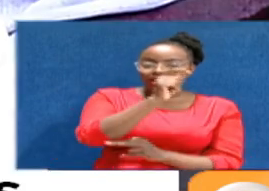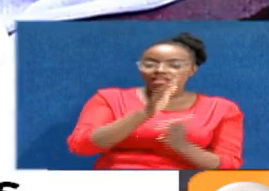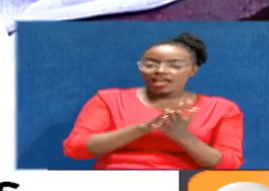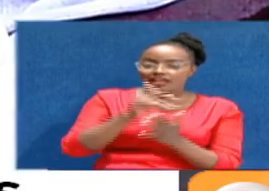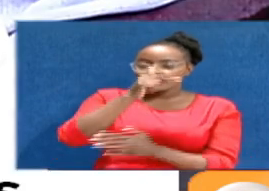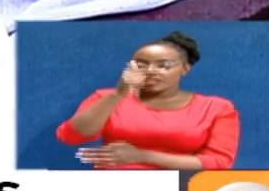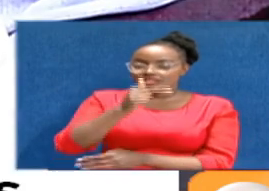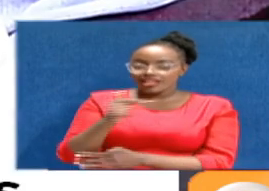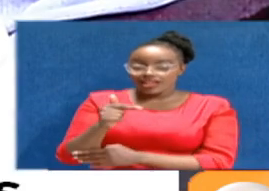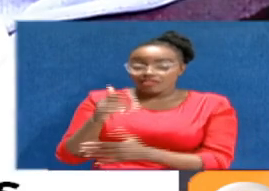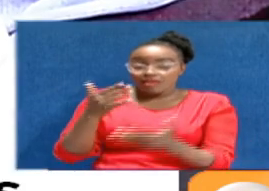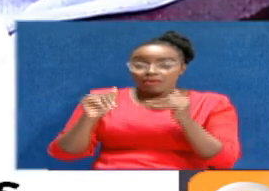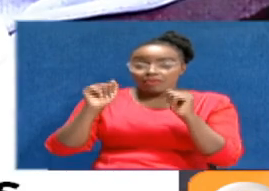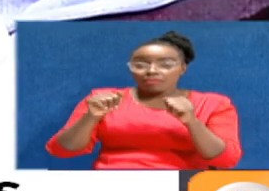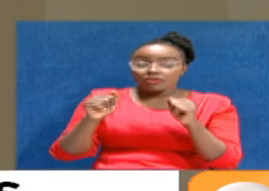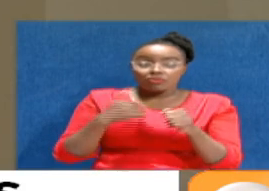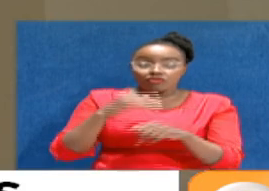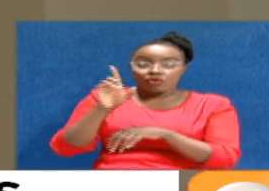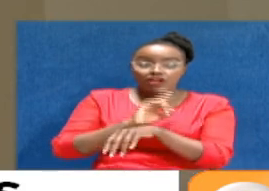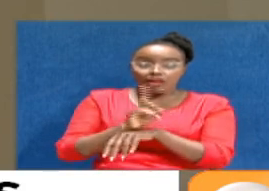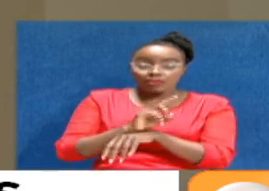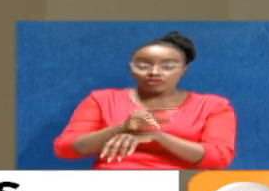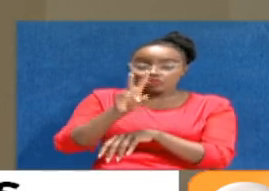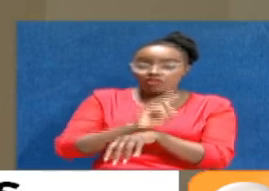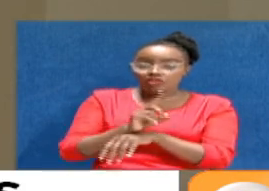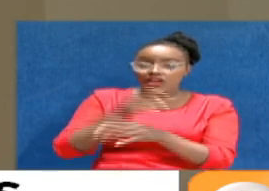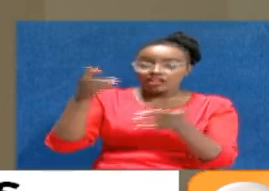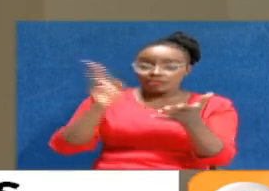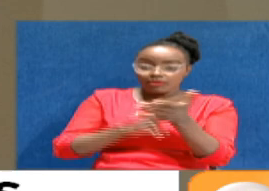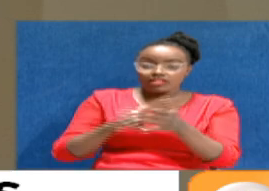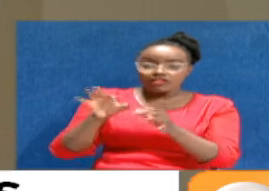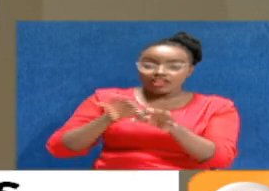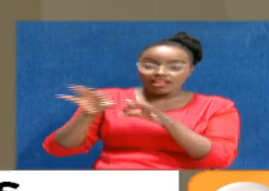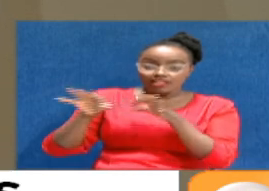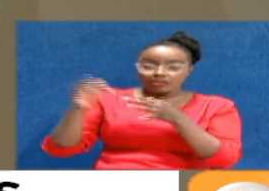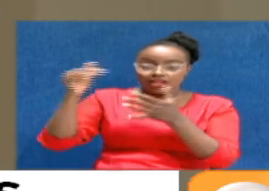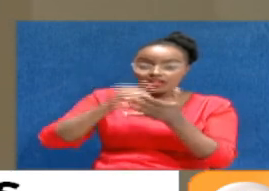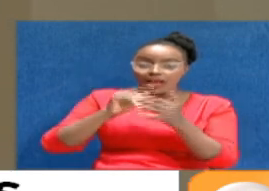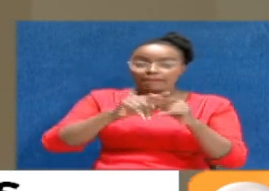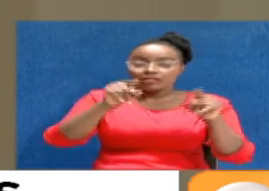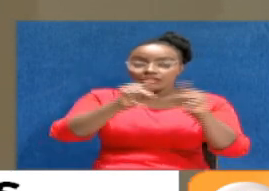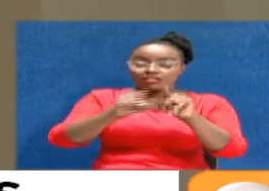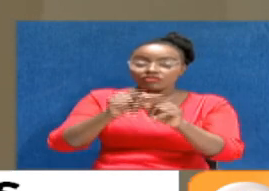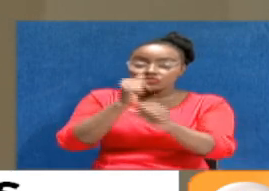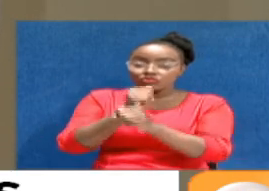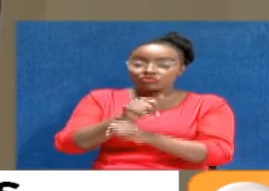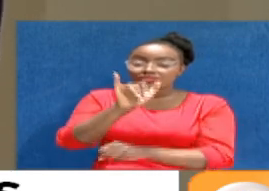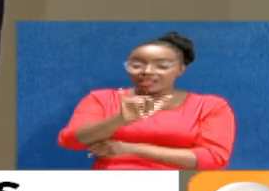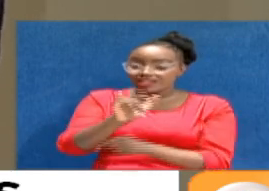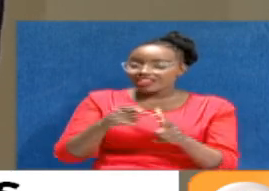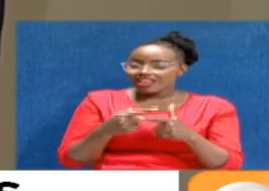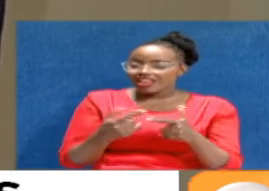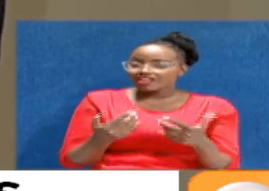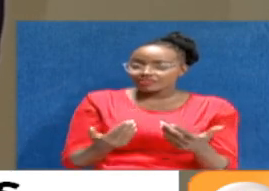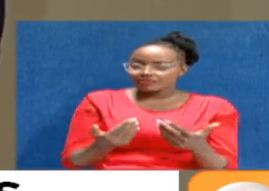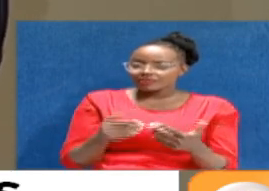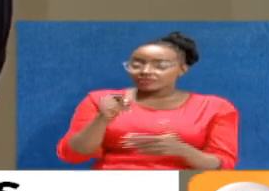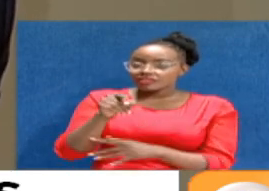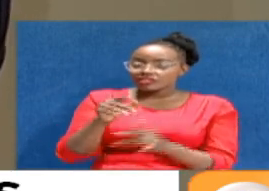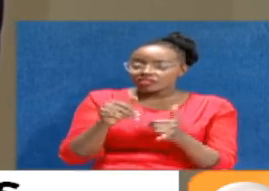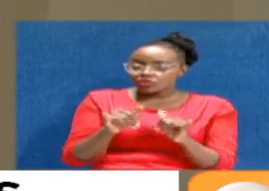and Tanzania. Maybe we can spare a minute or two for a repeat of that explainer. But even as you do that, it